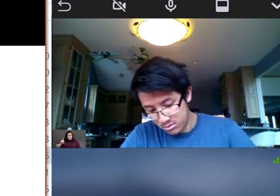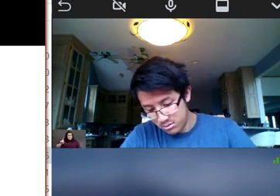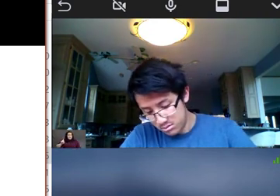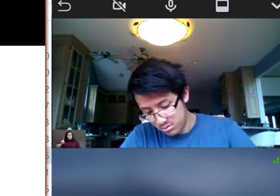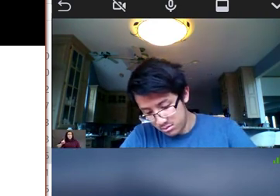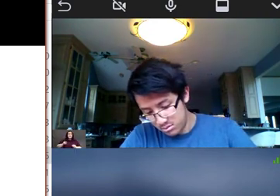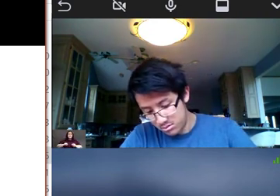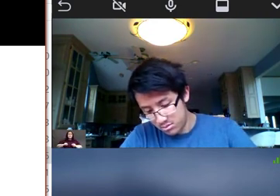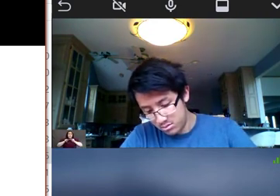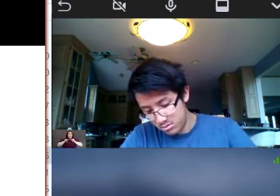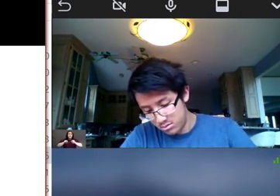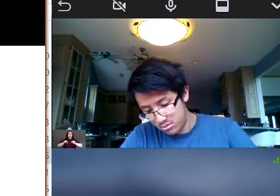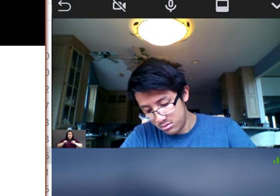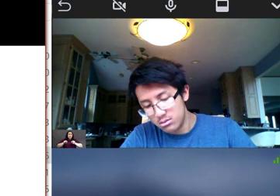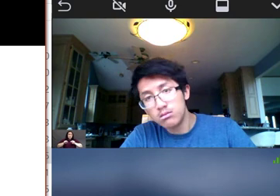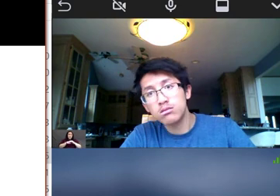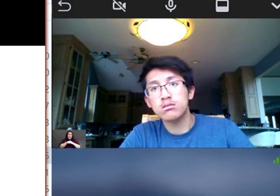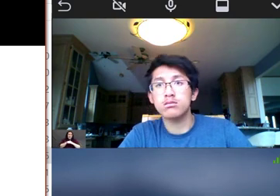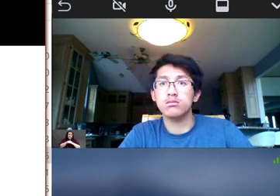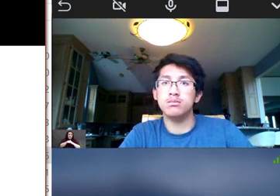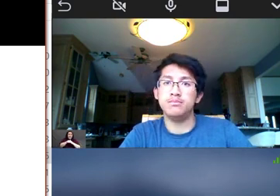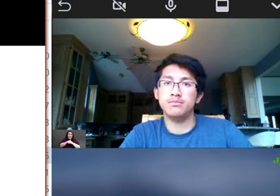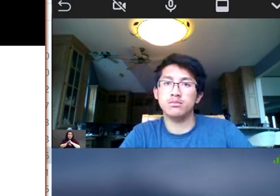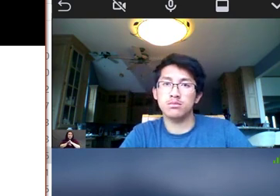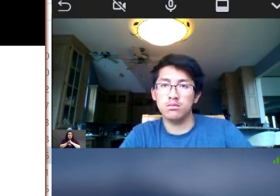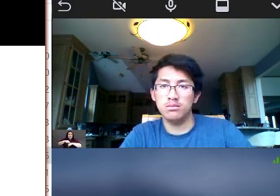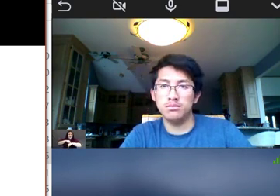the velocity and the temperature profiles.